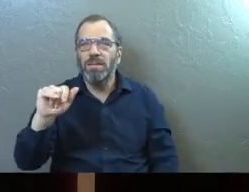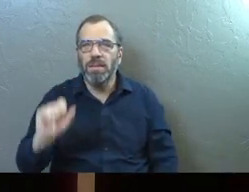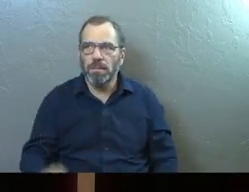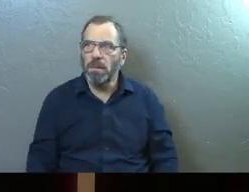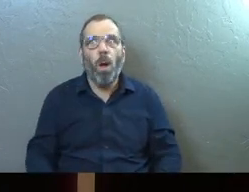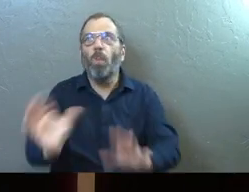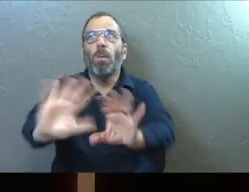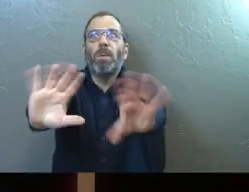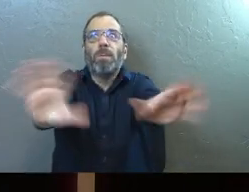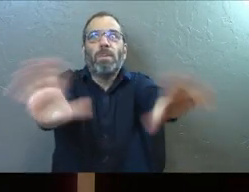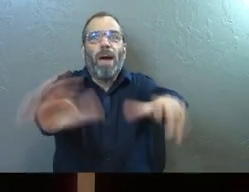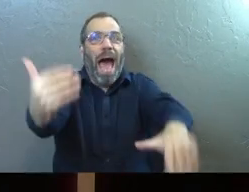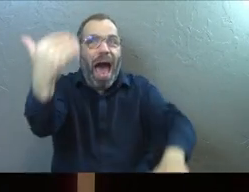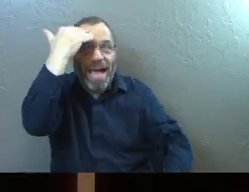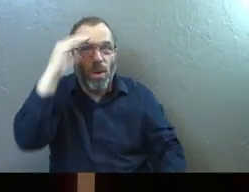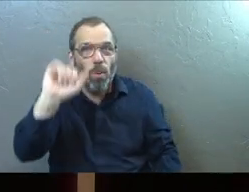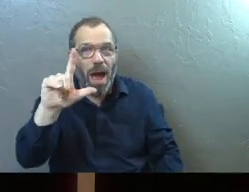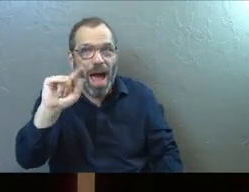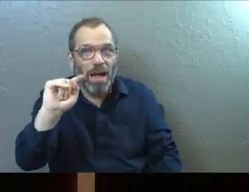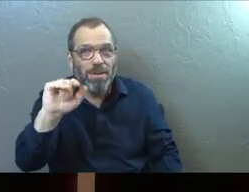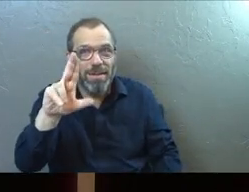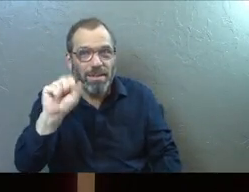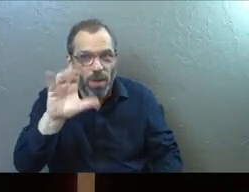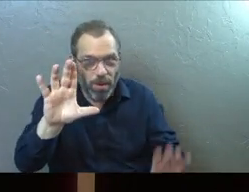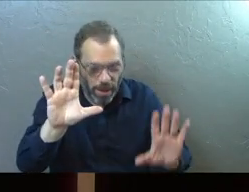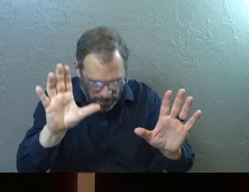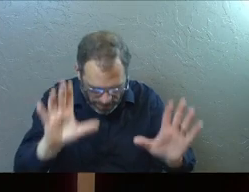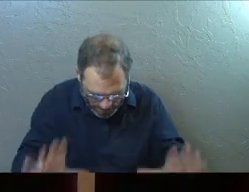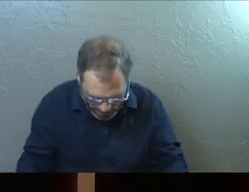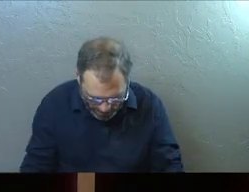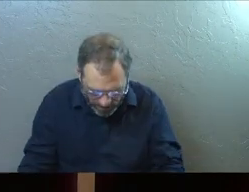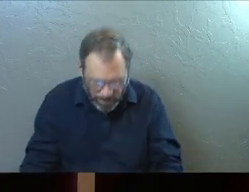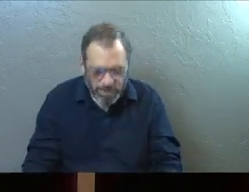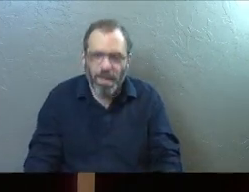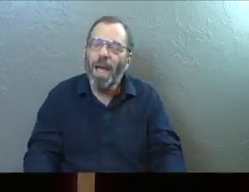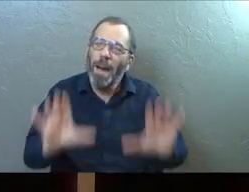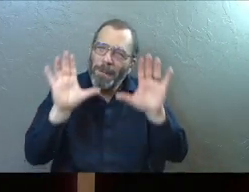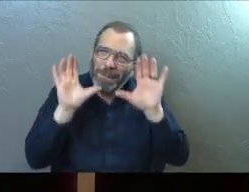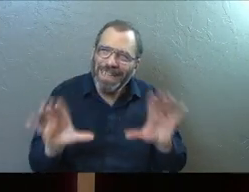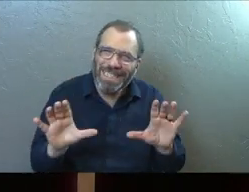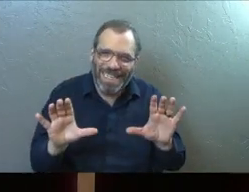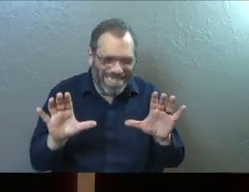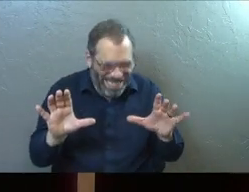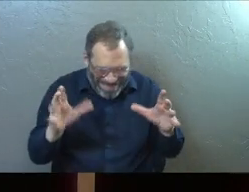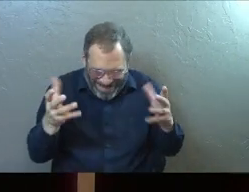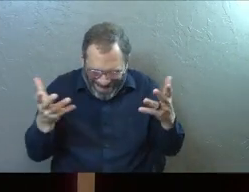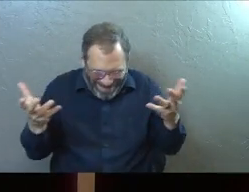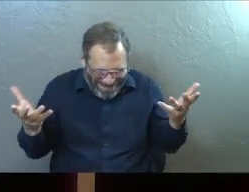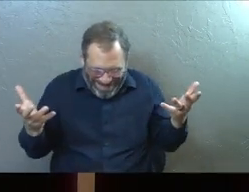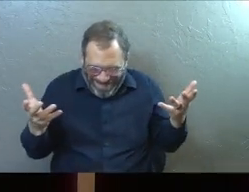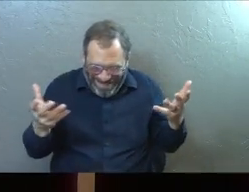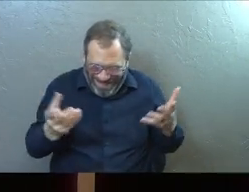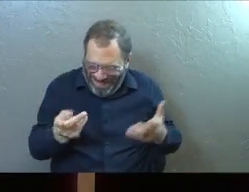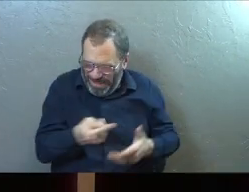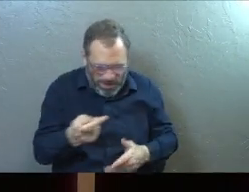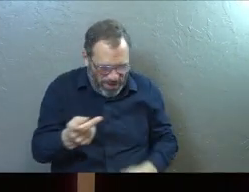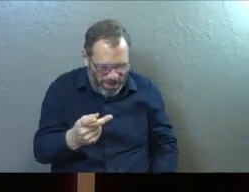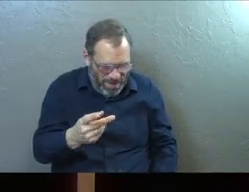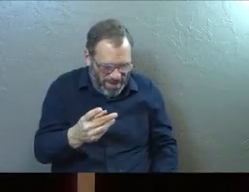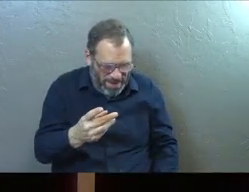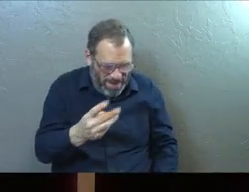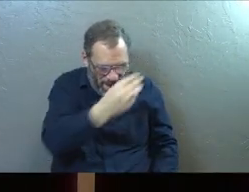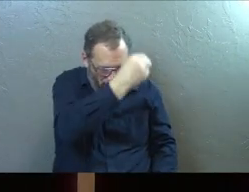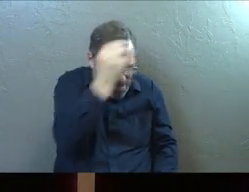There's no. Just kidding. But again, it's just this point. It's like, these two people are